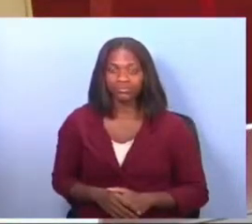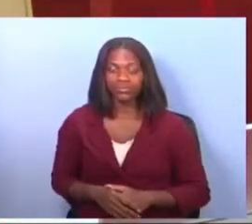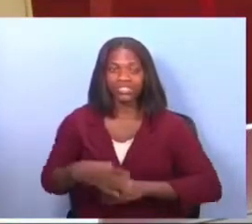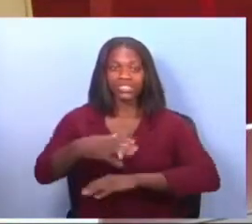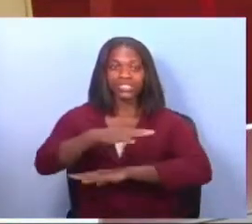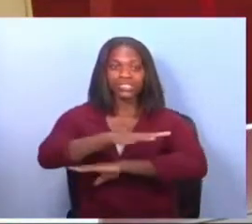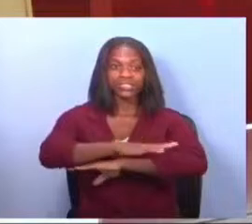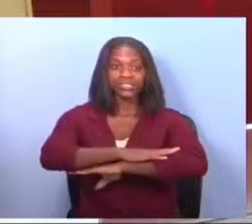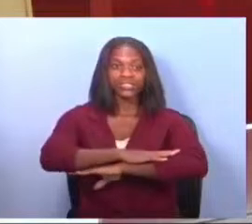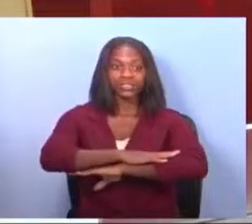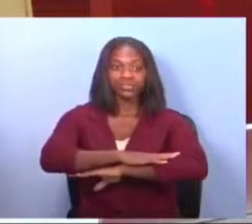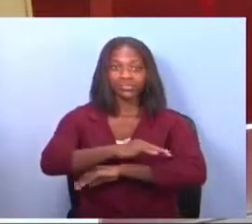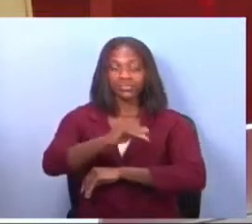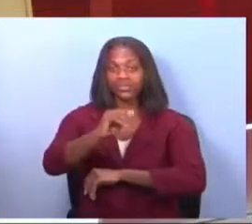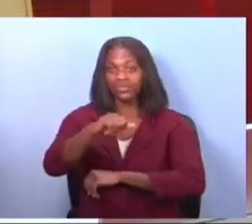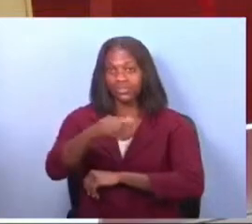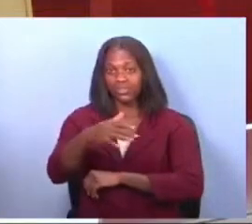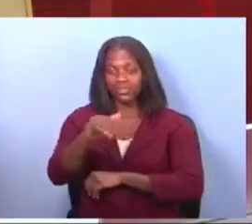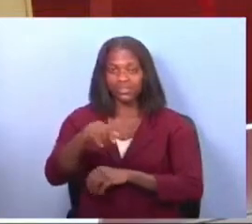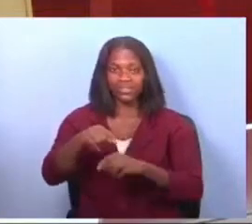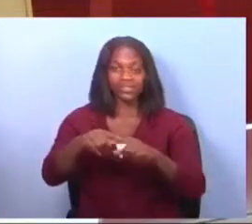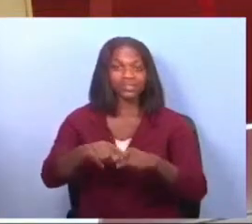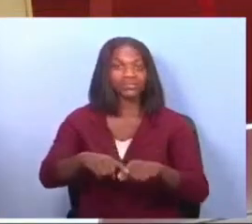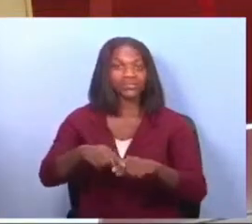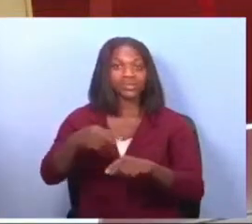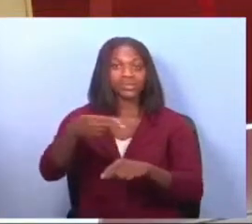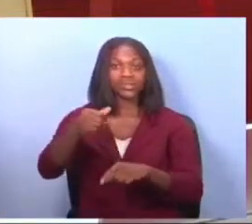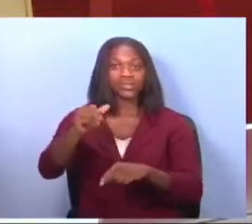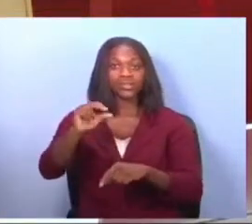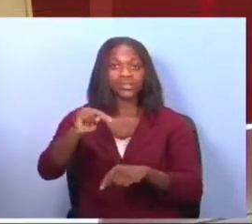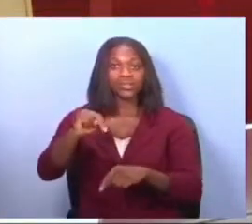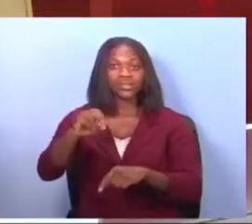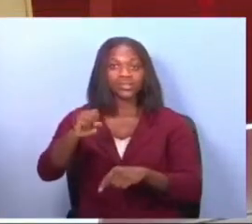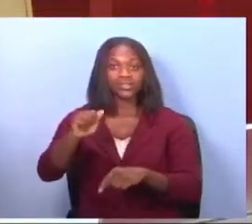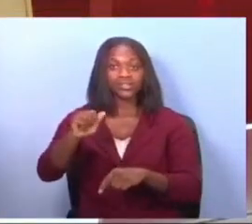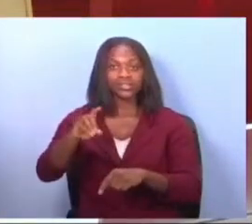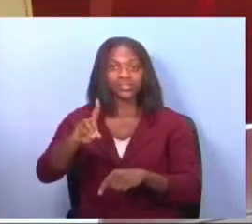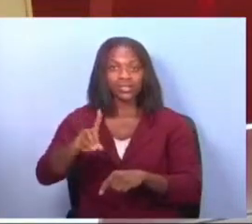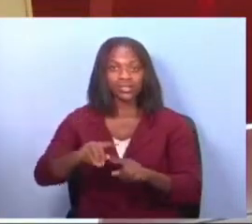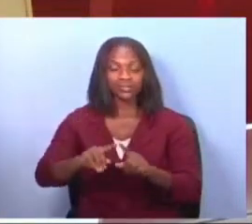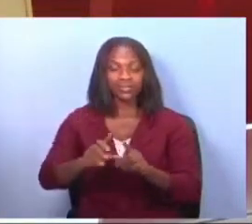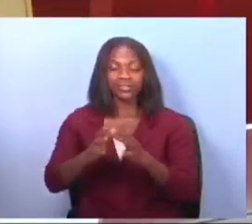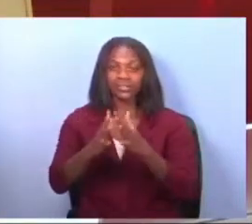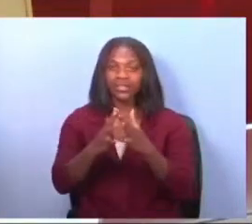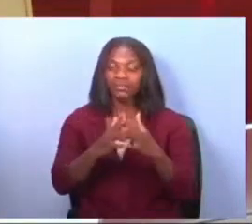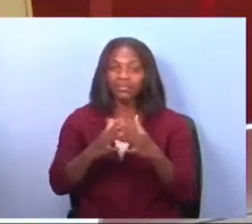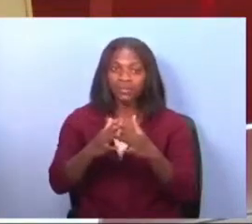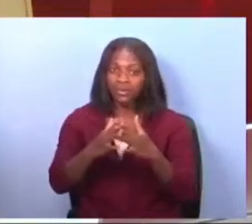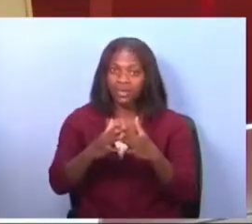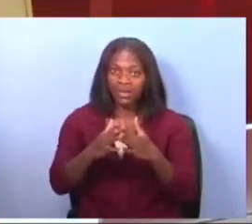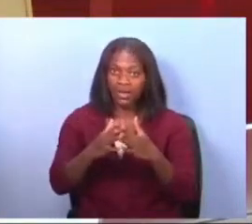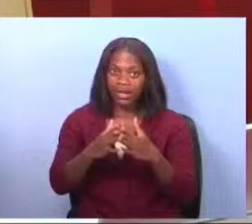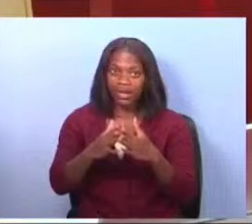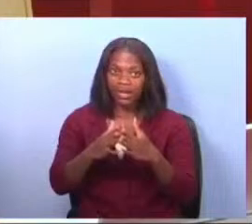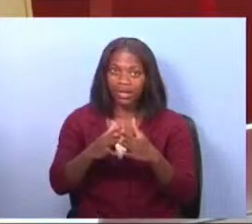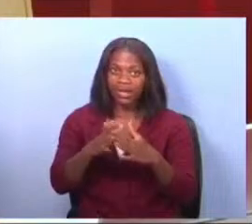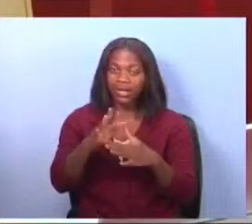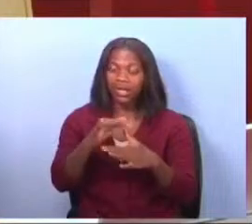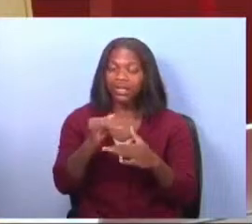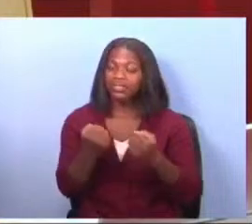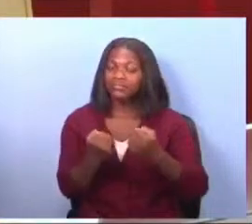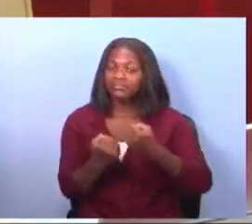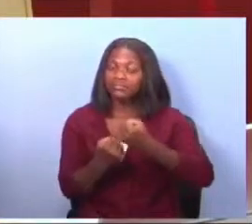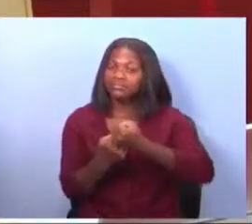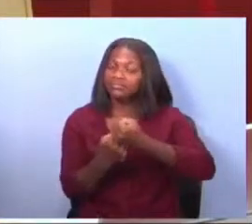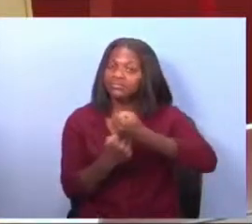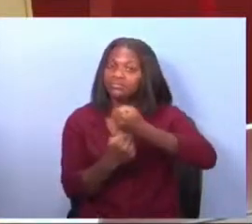table, yes, you can rely on Hansard, but for the United States of America, and on the strength of our